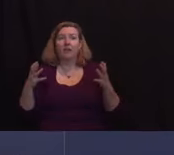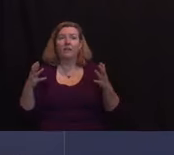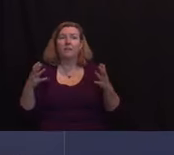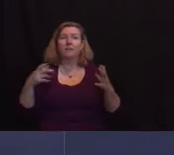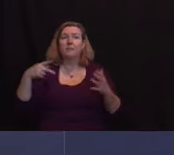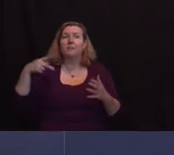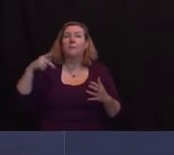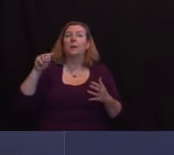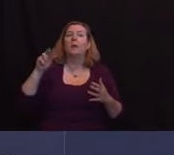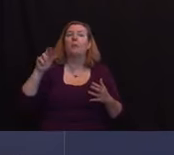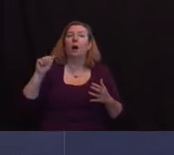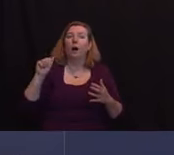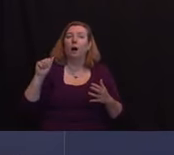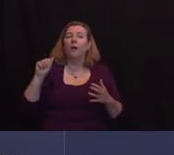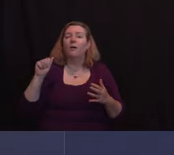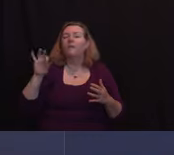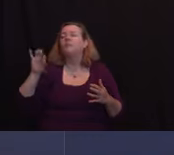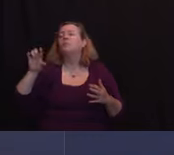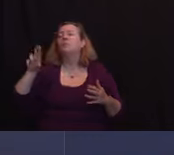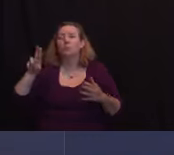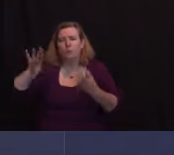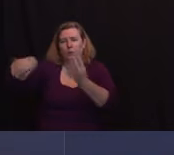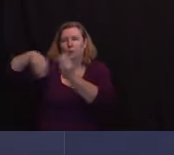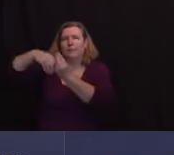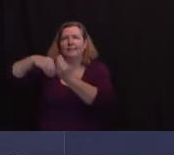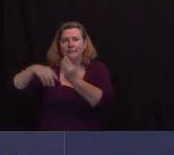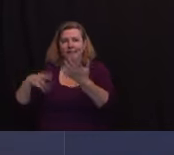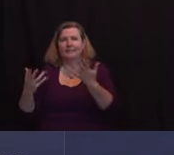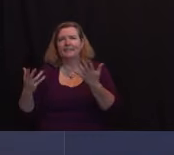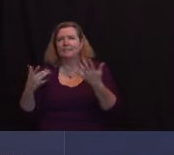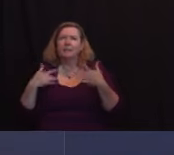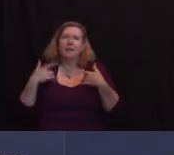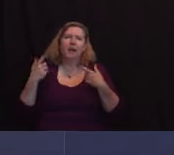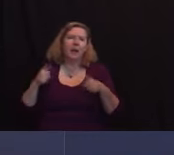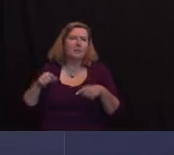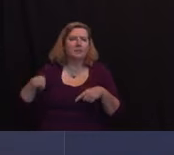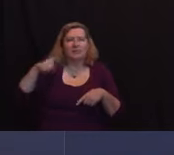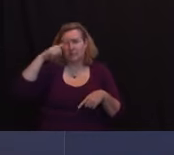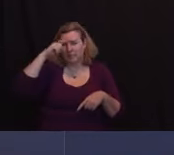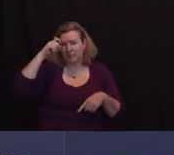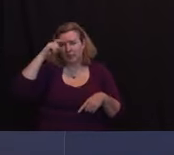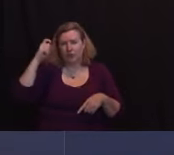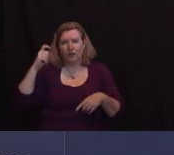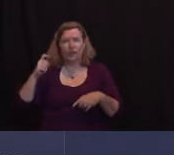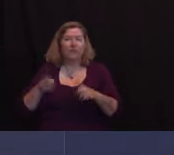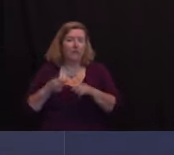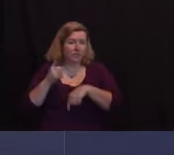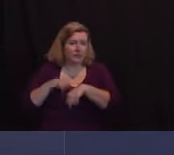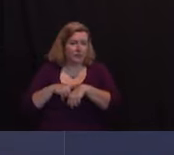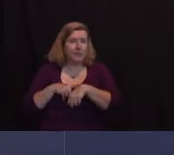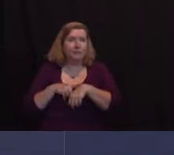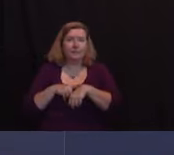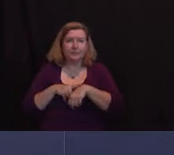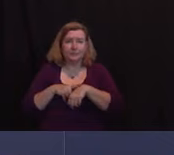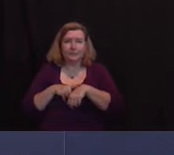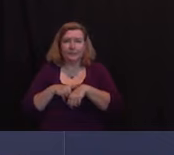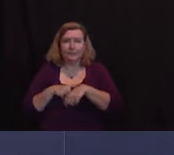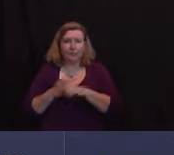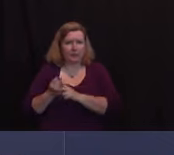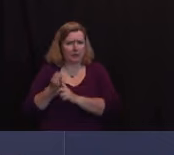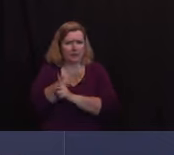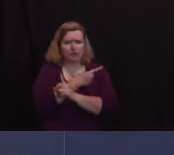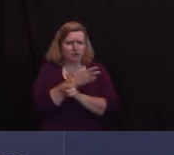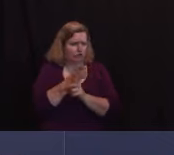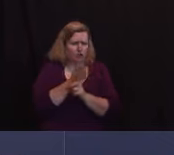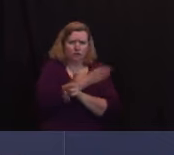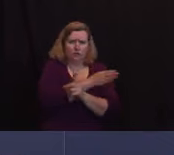We typically see that around this time of the year anyway, but we didn't see it last year, but we saw it this year because of the less